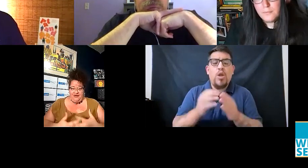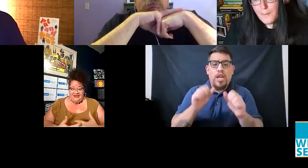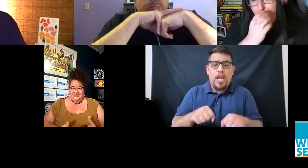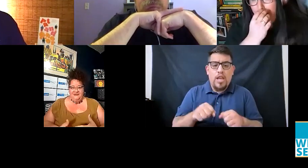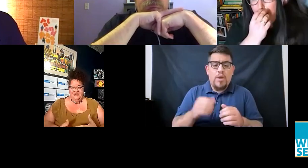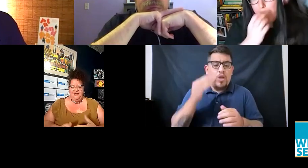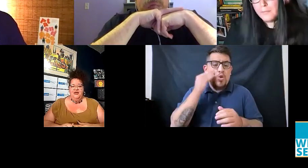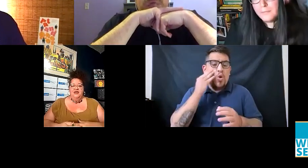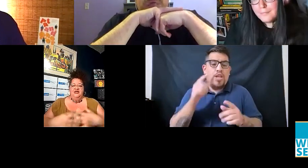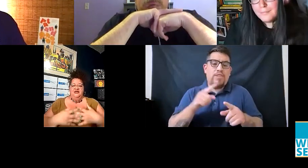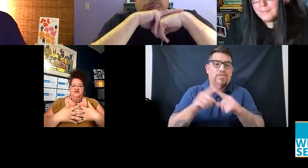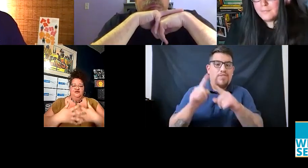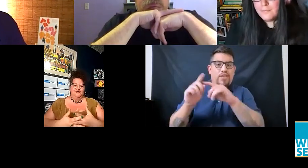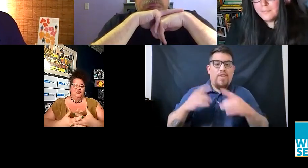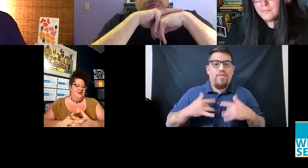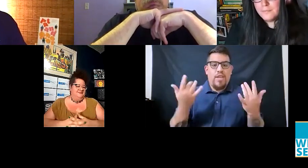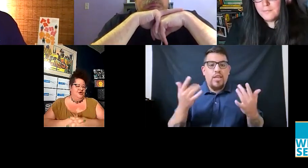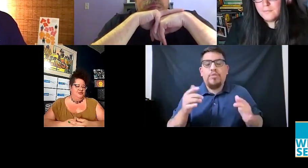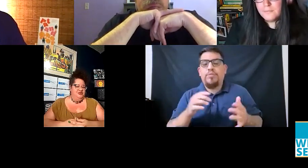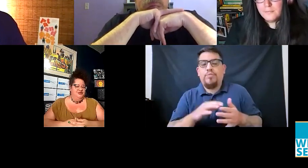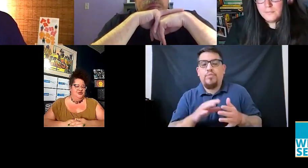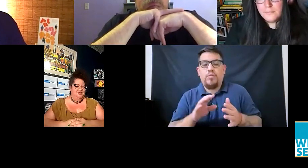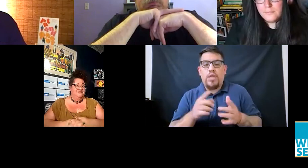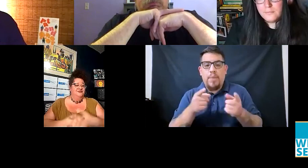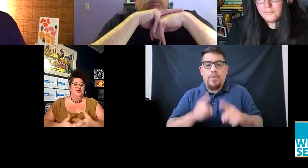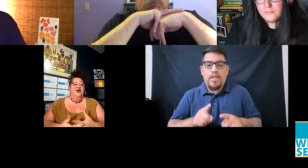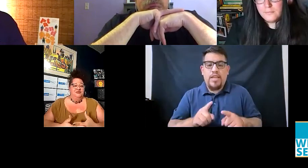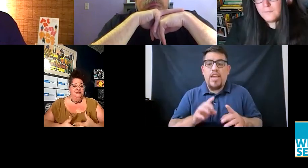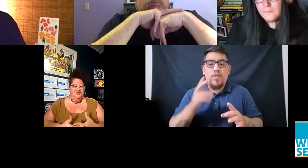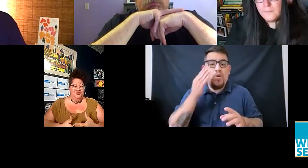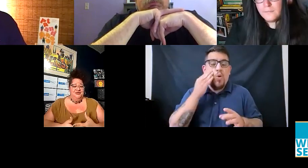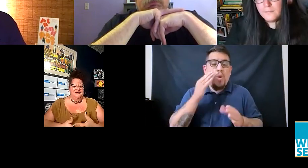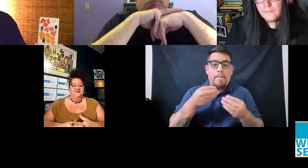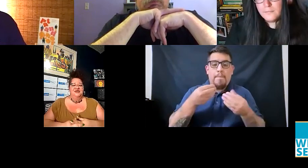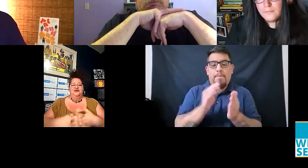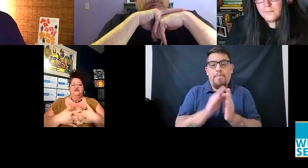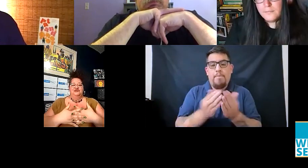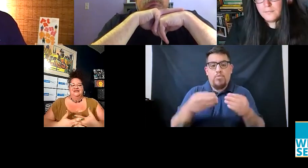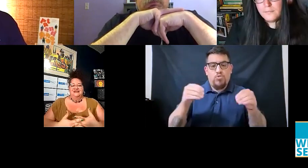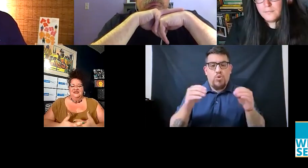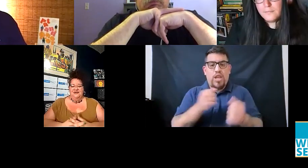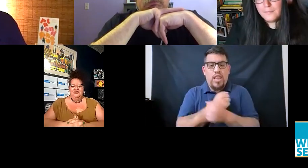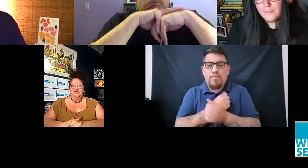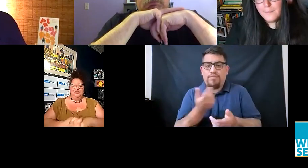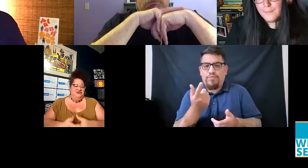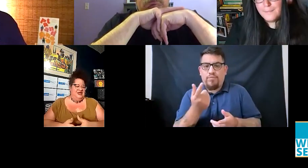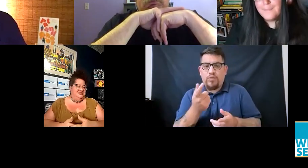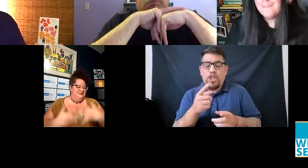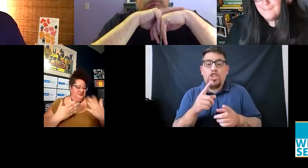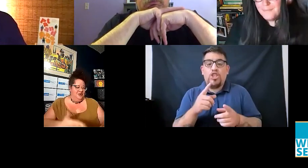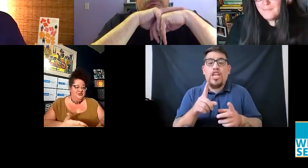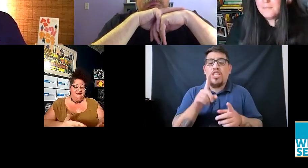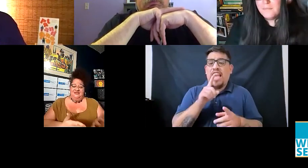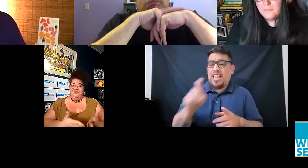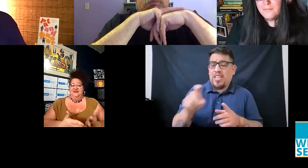other events coming up. If you heard a bookstore you loved or thought of a bookstore you loved, you should ask them to carry this book. You should ask